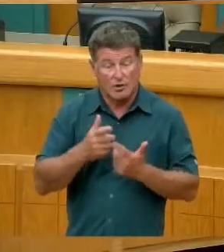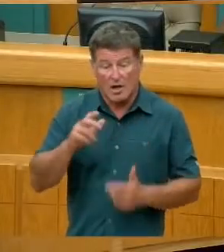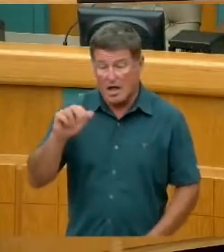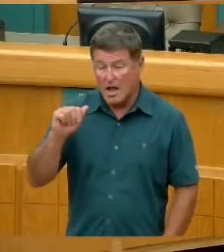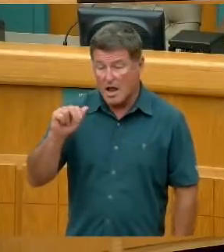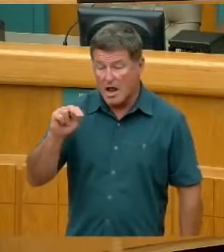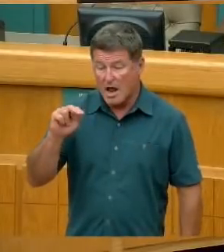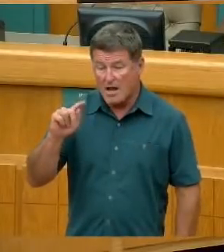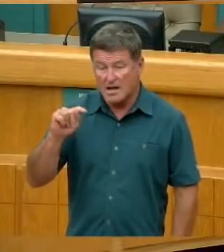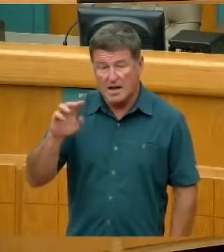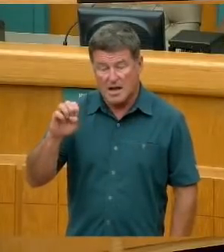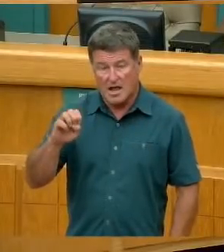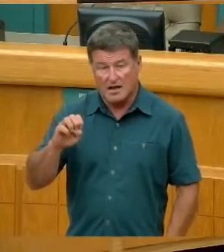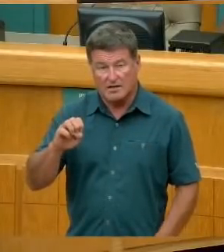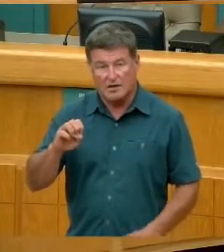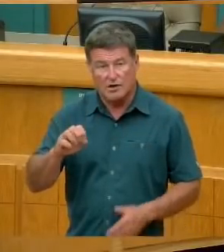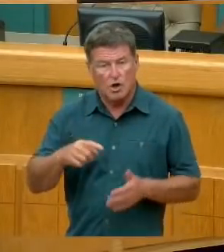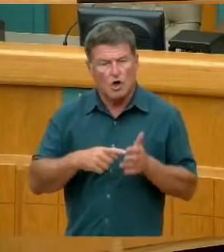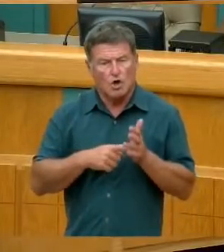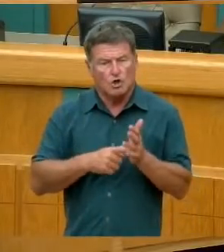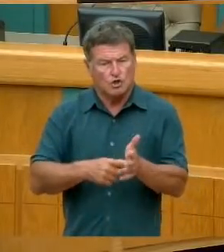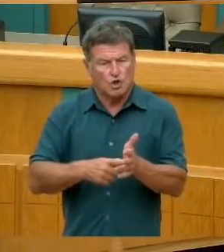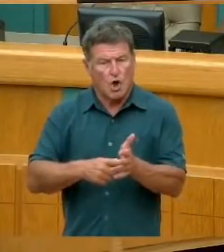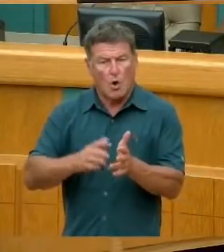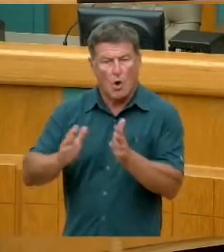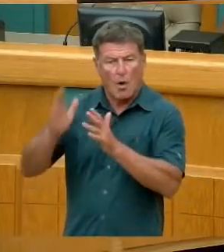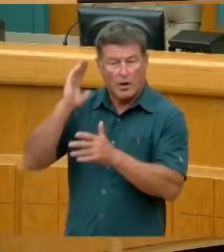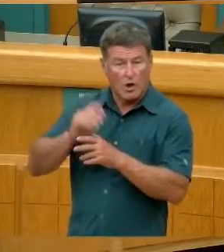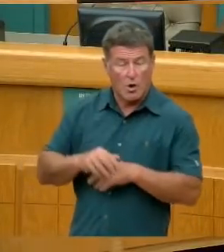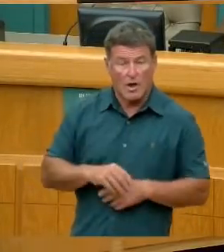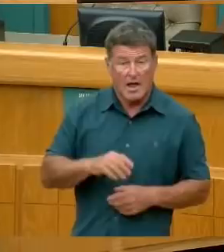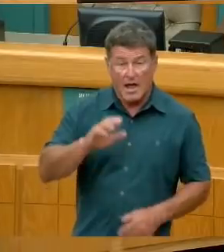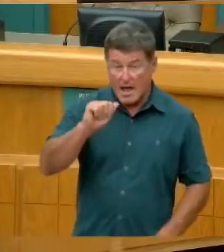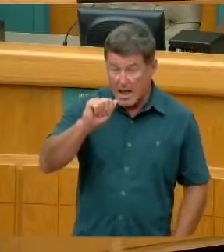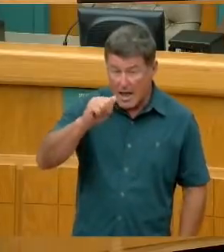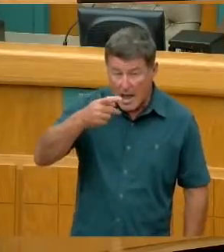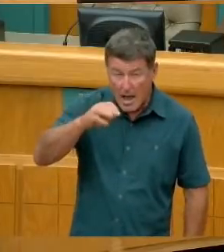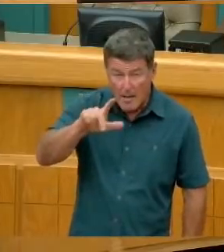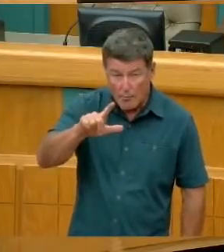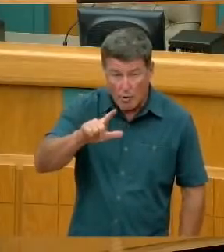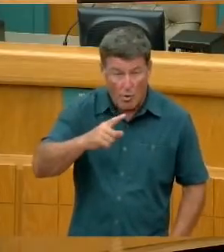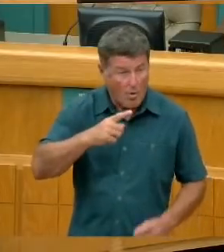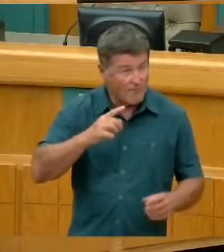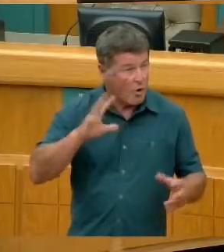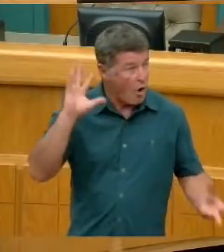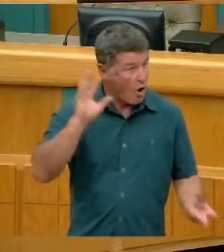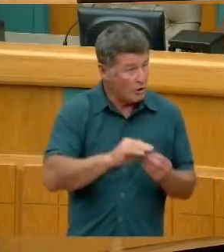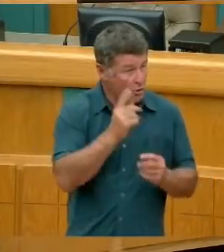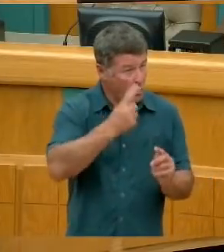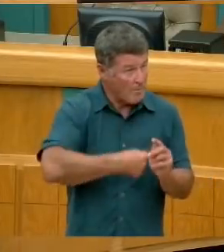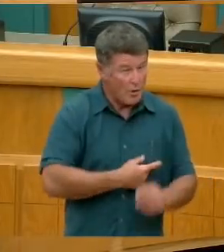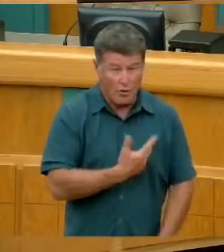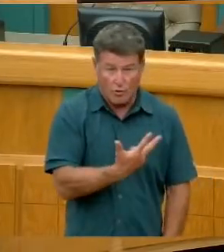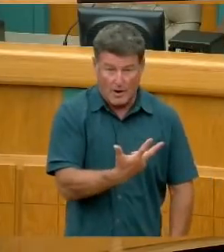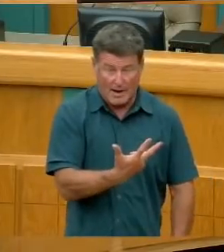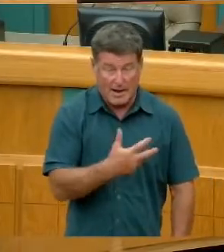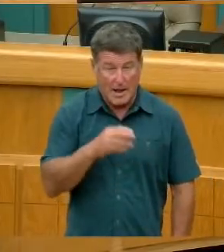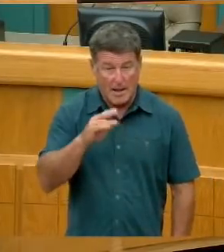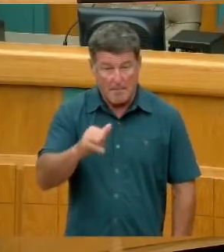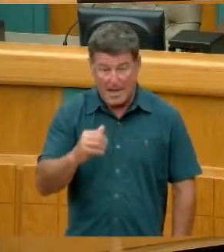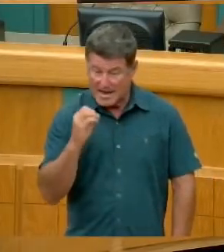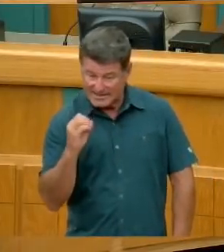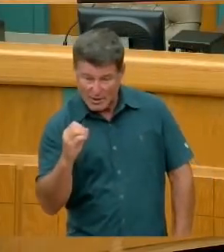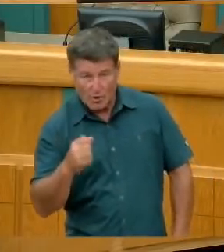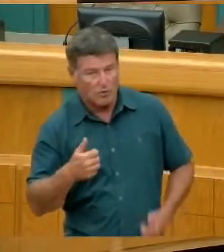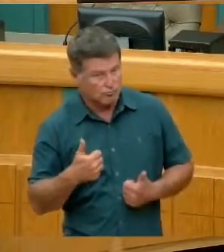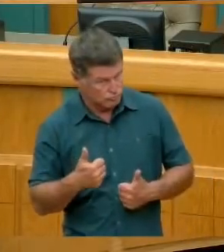nice chart that showed where we were several months ago. So in April, we only had 3 deaths for the whole month of April.